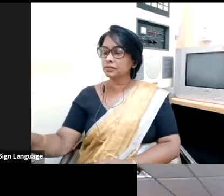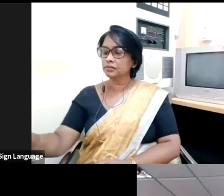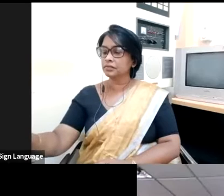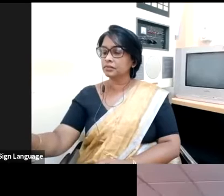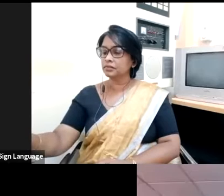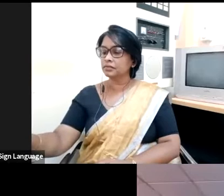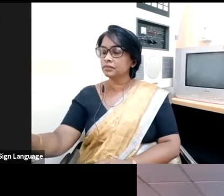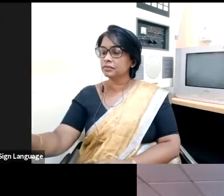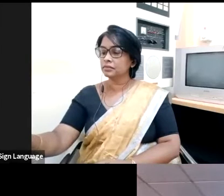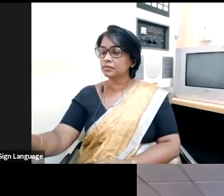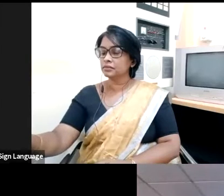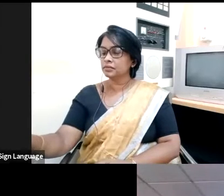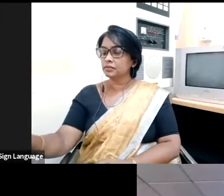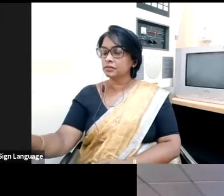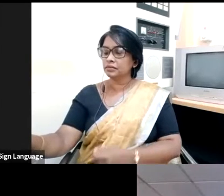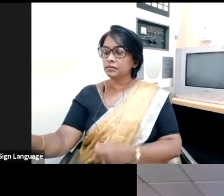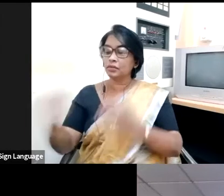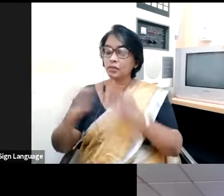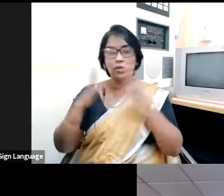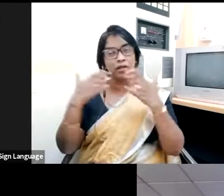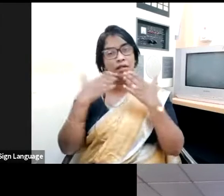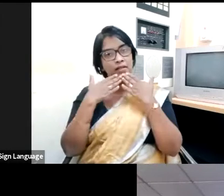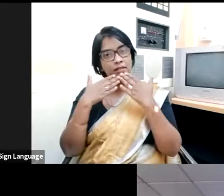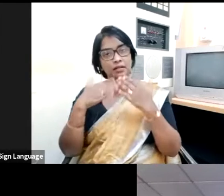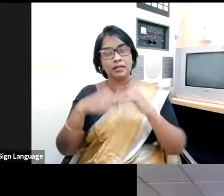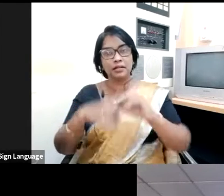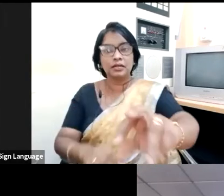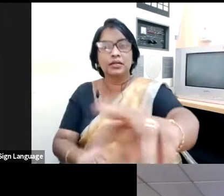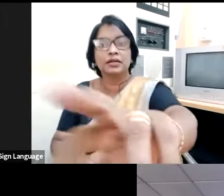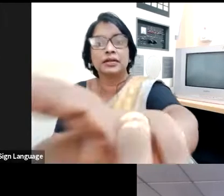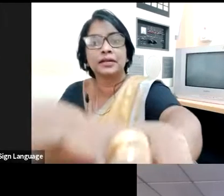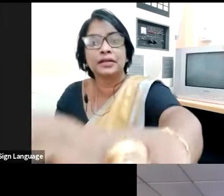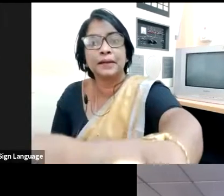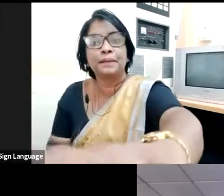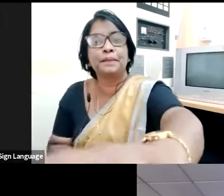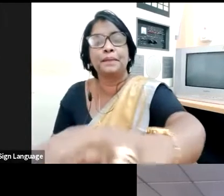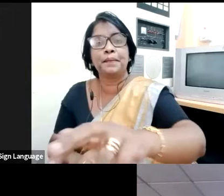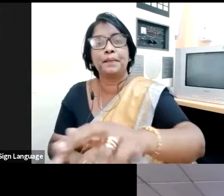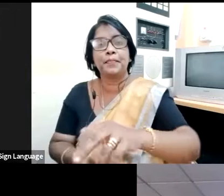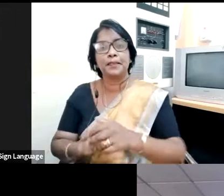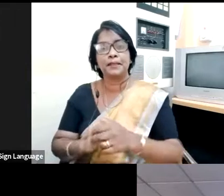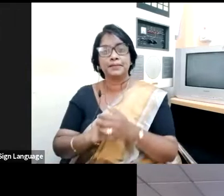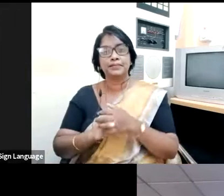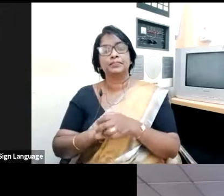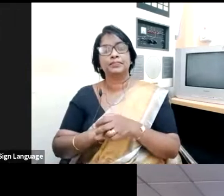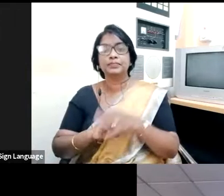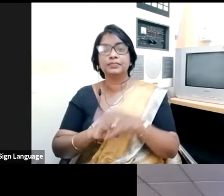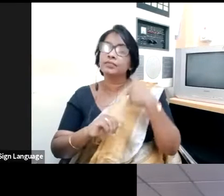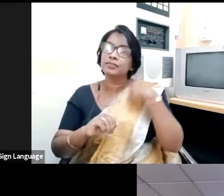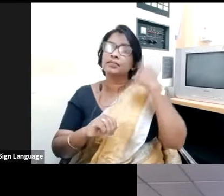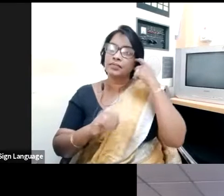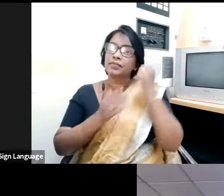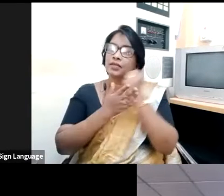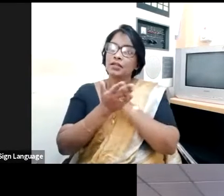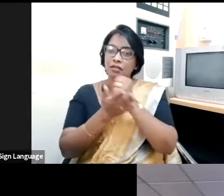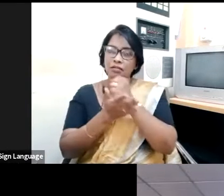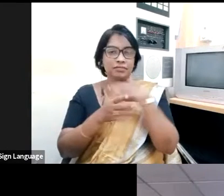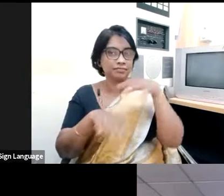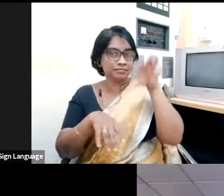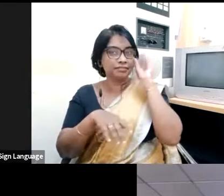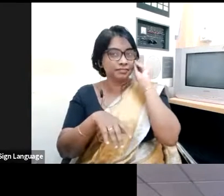those words. And I hope all of you understand that it is